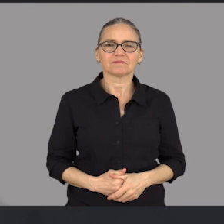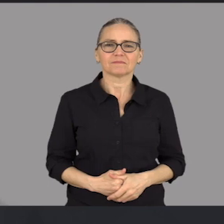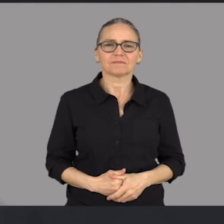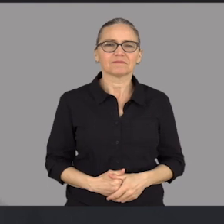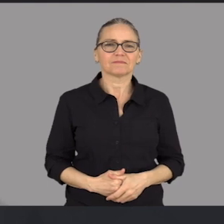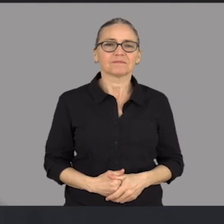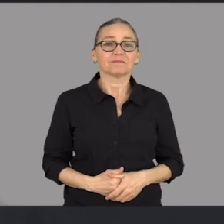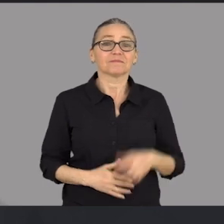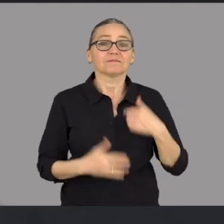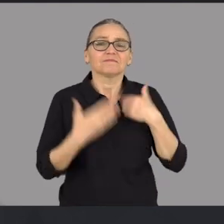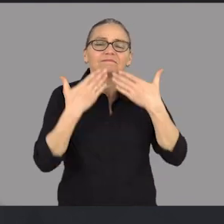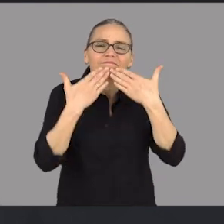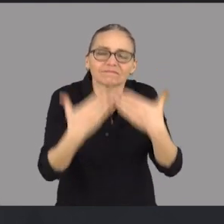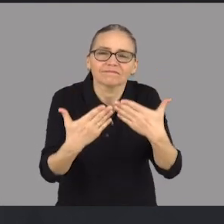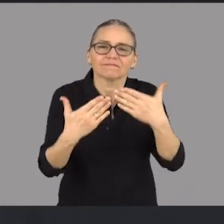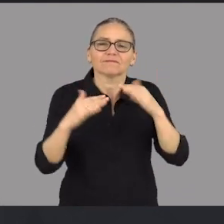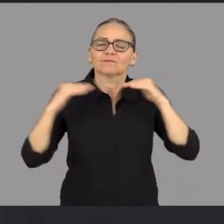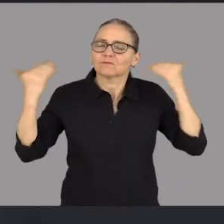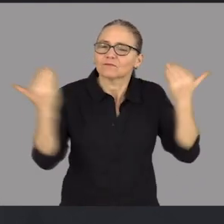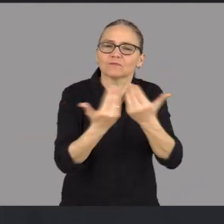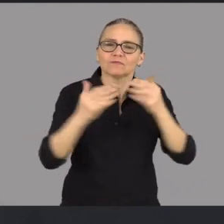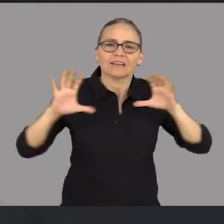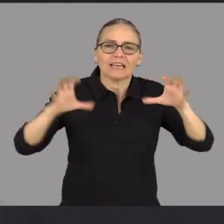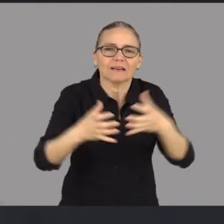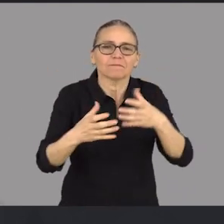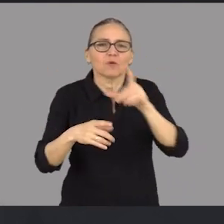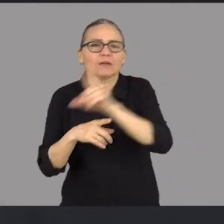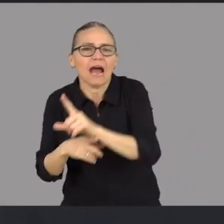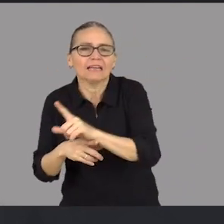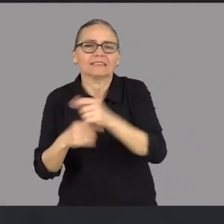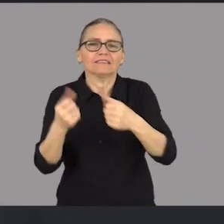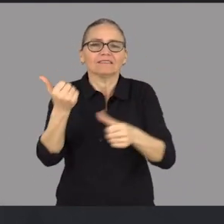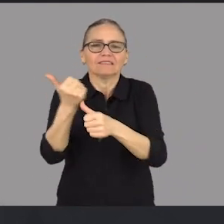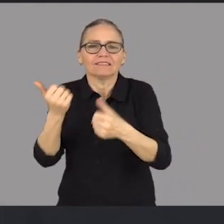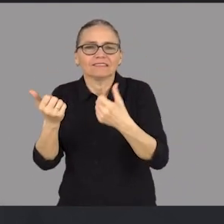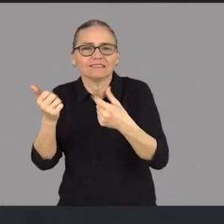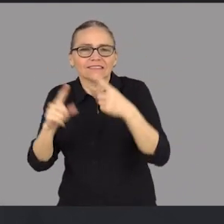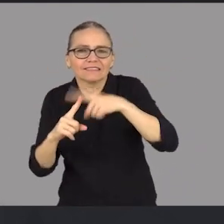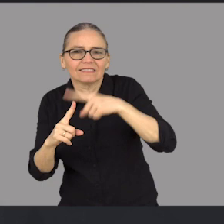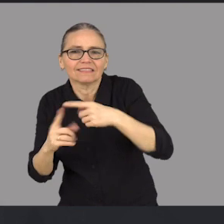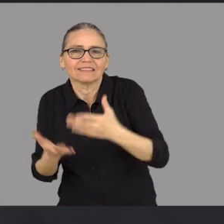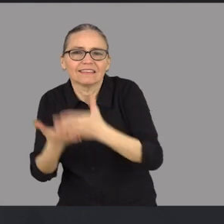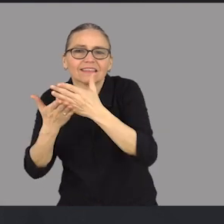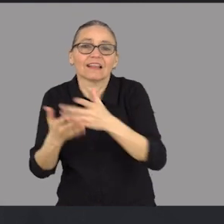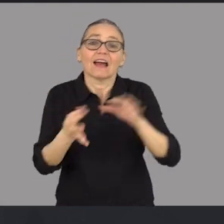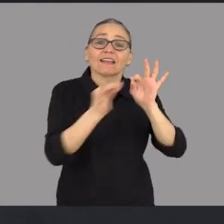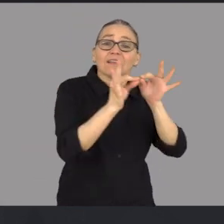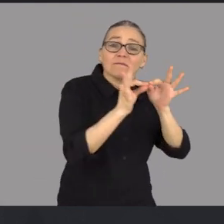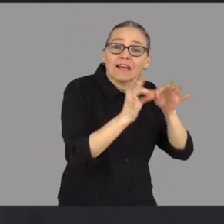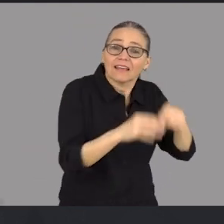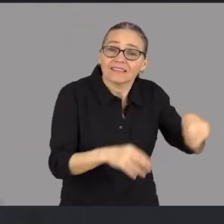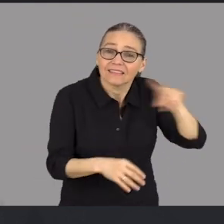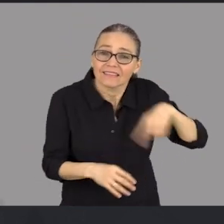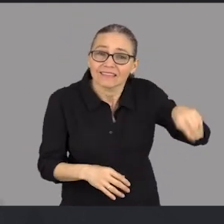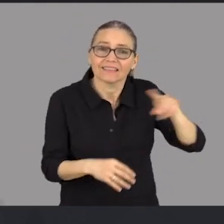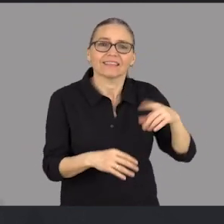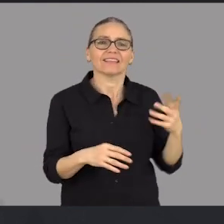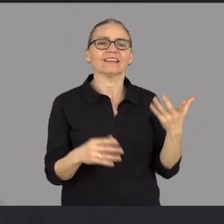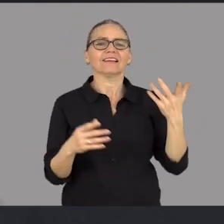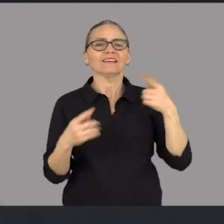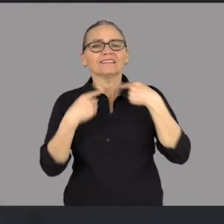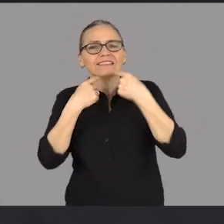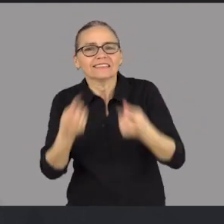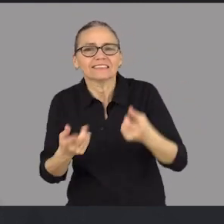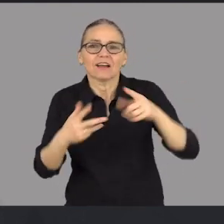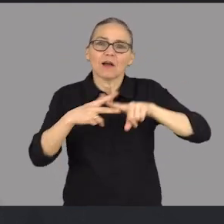others today did as well. I'd also like to thank all of our tech support today, Lucas, as well as our ASL